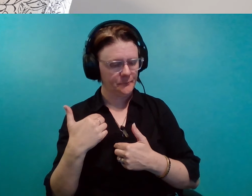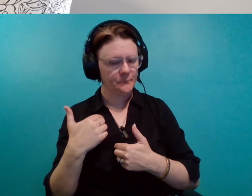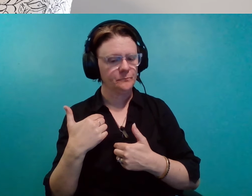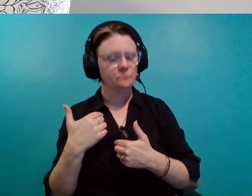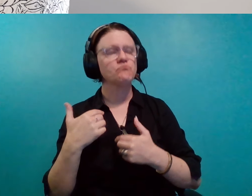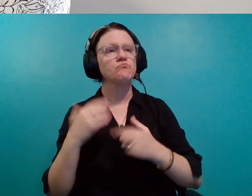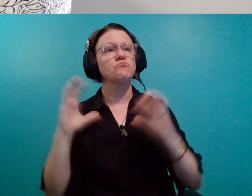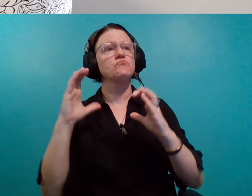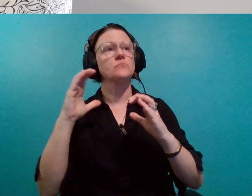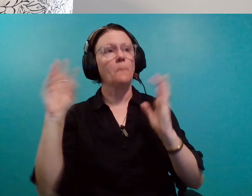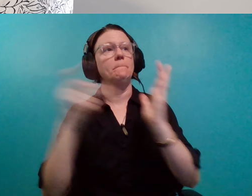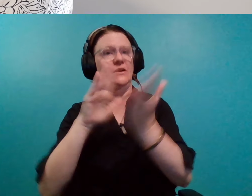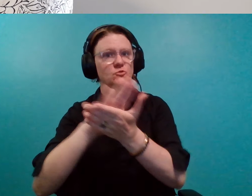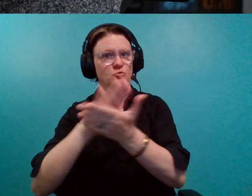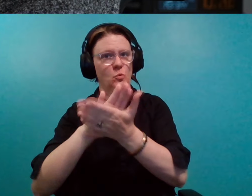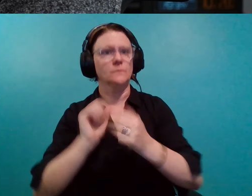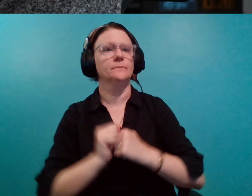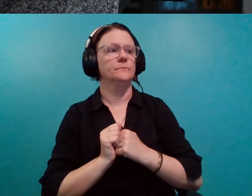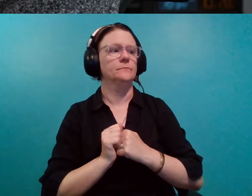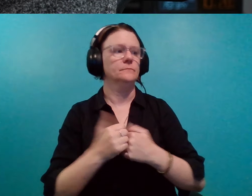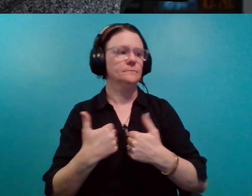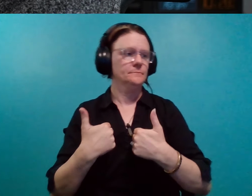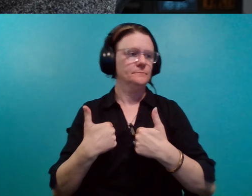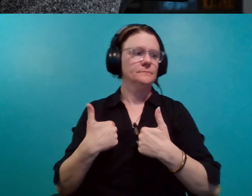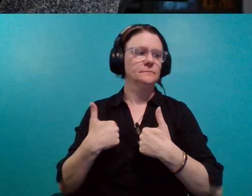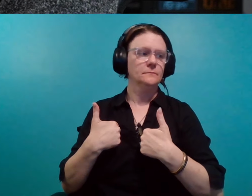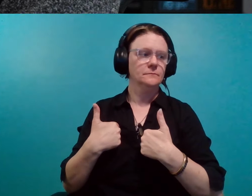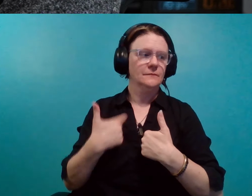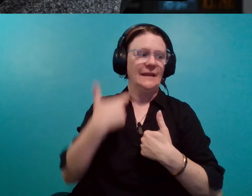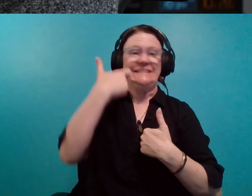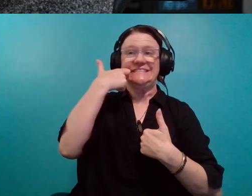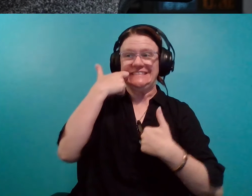I am looking to go back to school again. I'm just